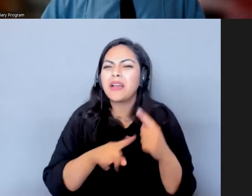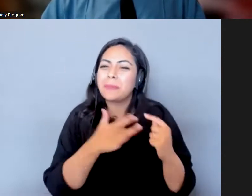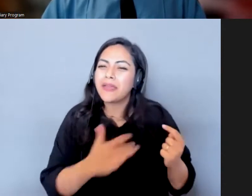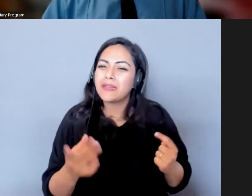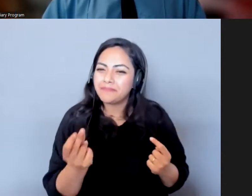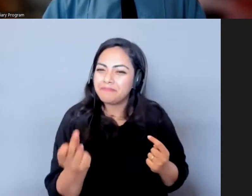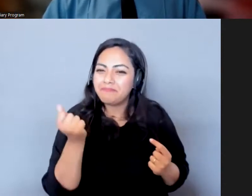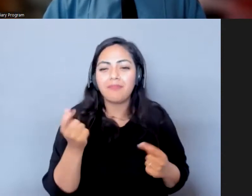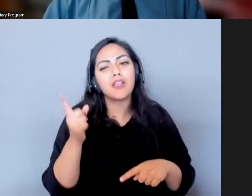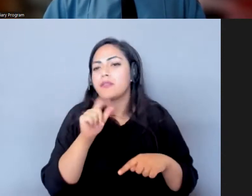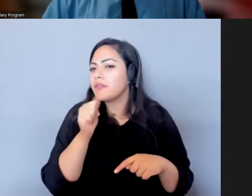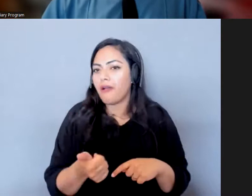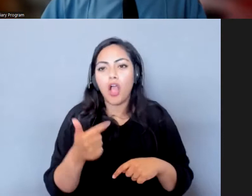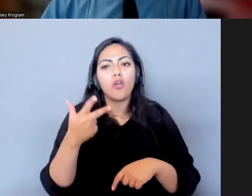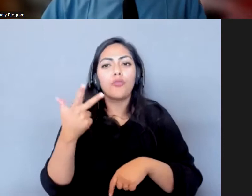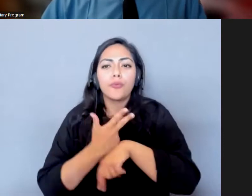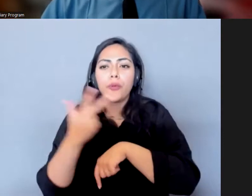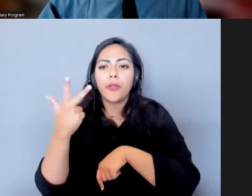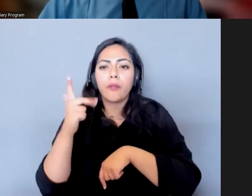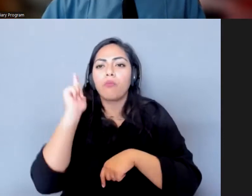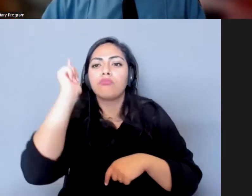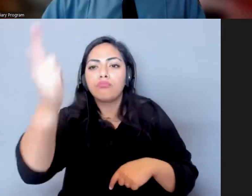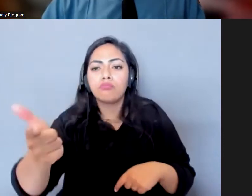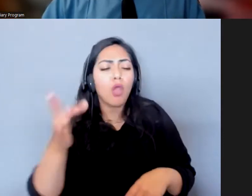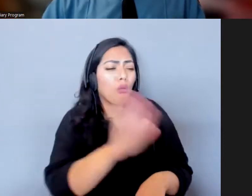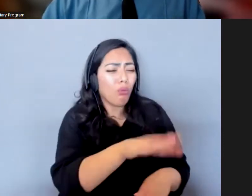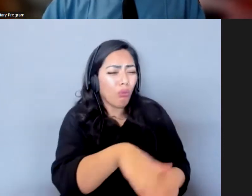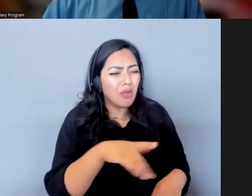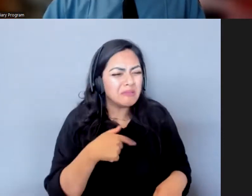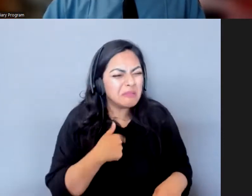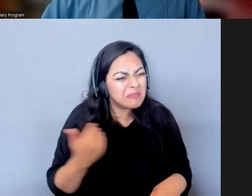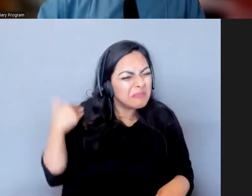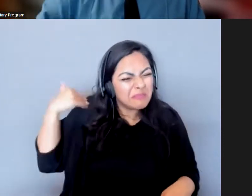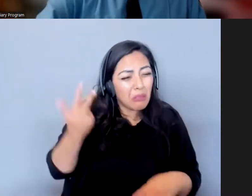then come back, and ask them to reverse it, because